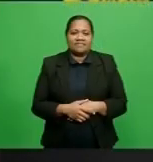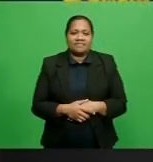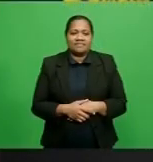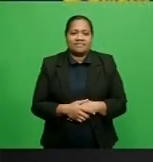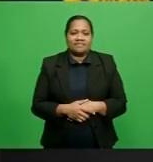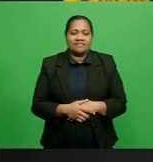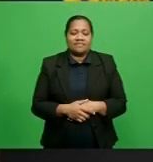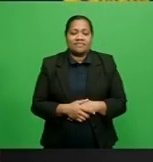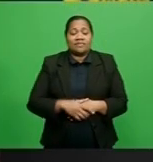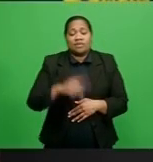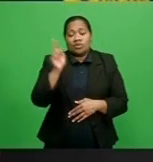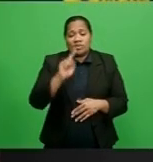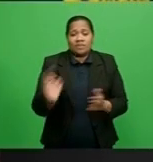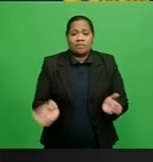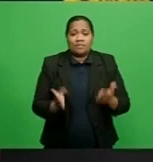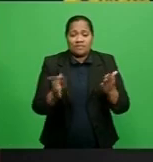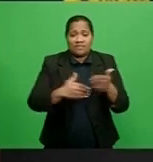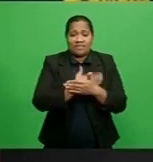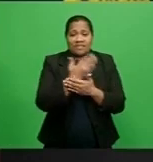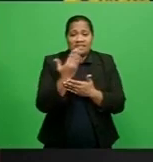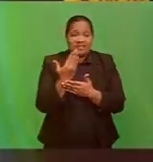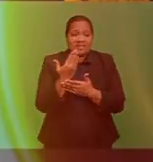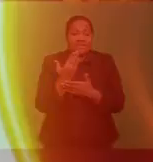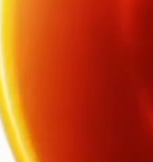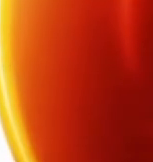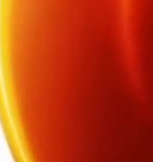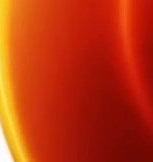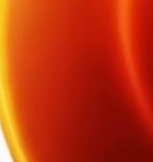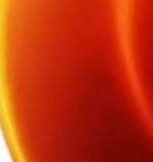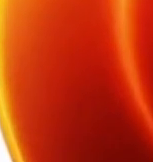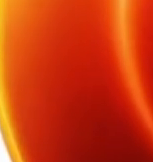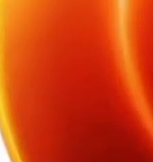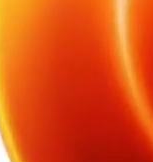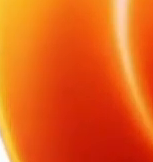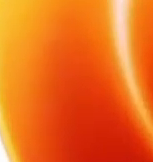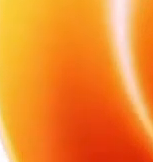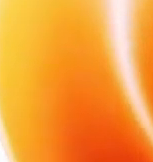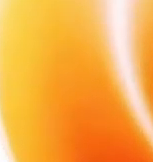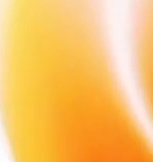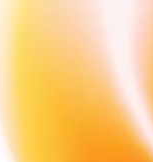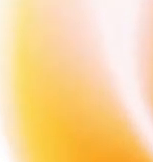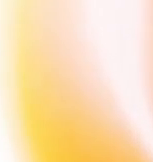In today's Play of the Day, a treat from the NBA.